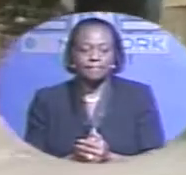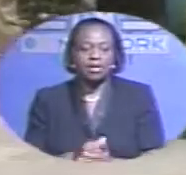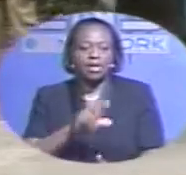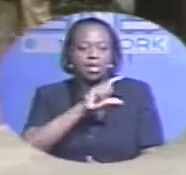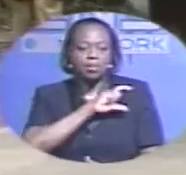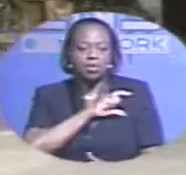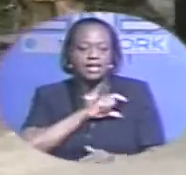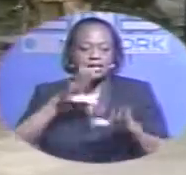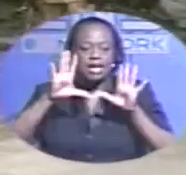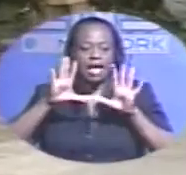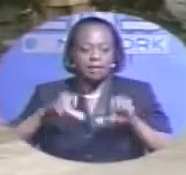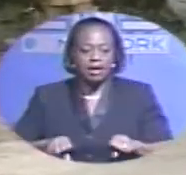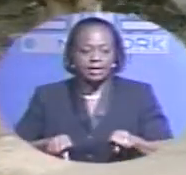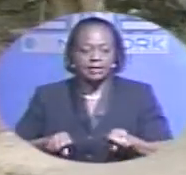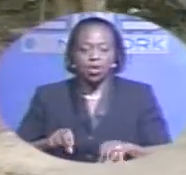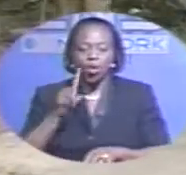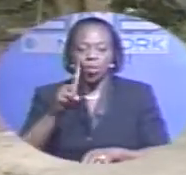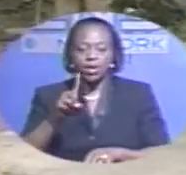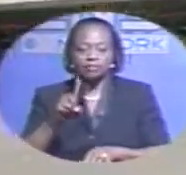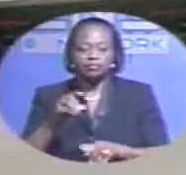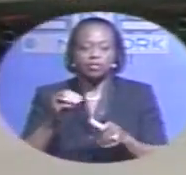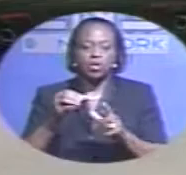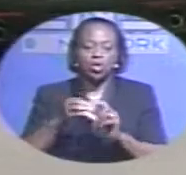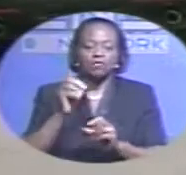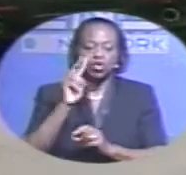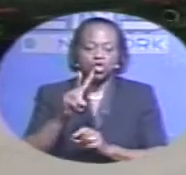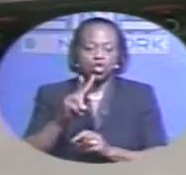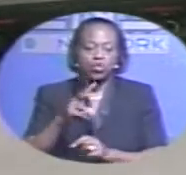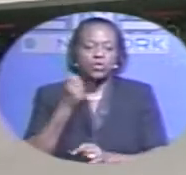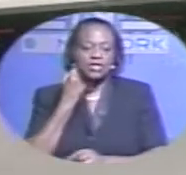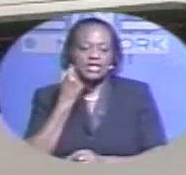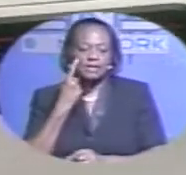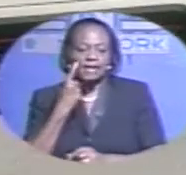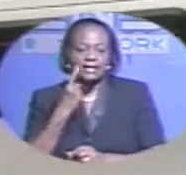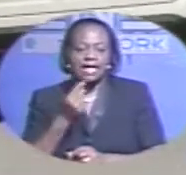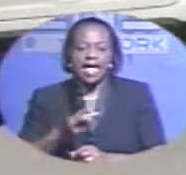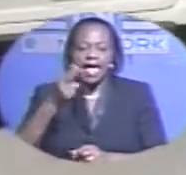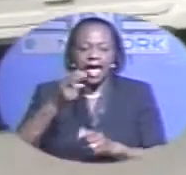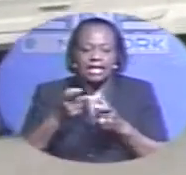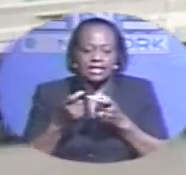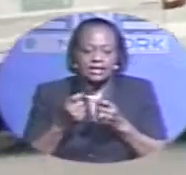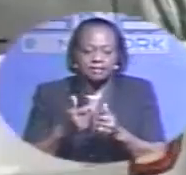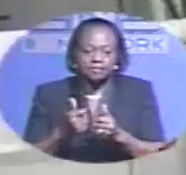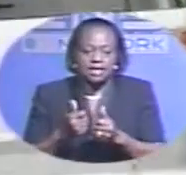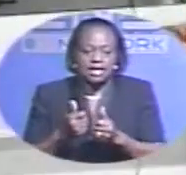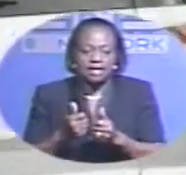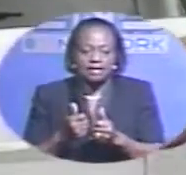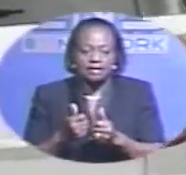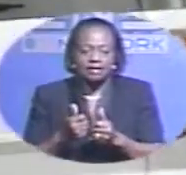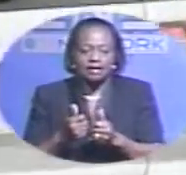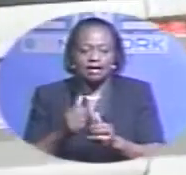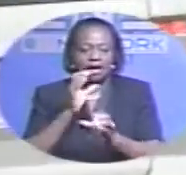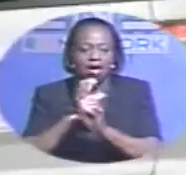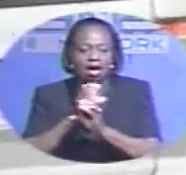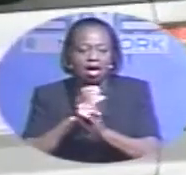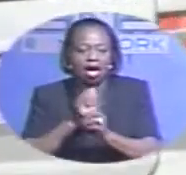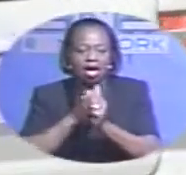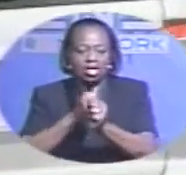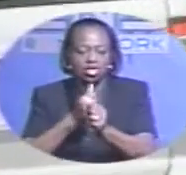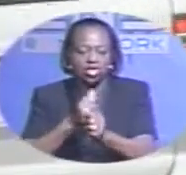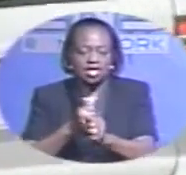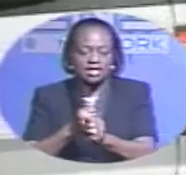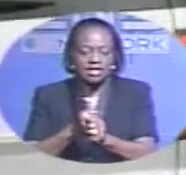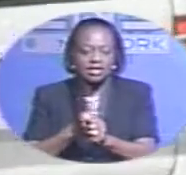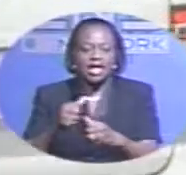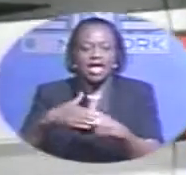Police apprehending one of two suspects in a high-speed chase Thursday afternoon. The chase beginning near Bamboo Shack Blue Hill Road after officers became